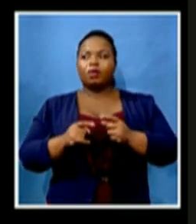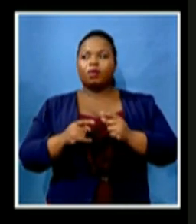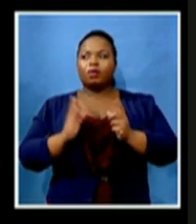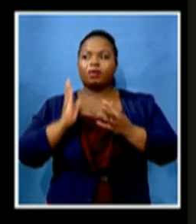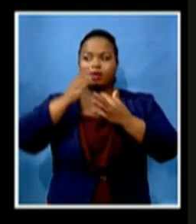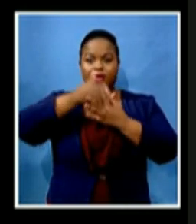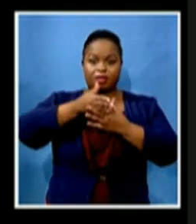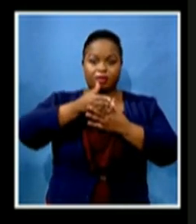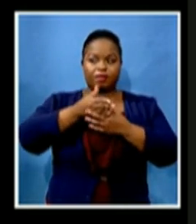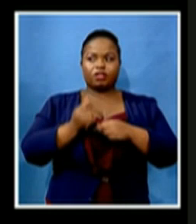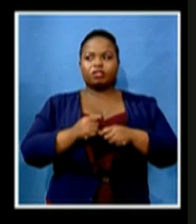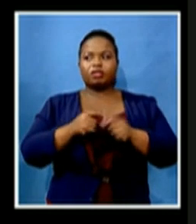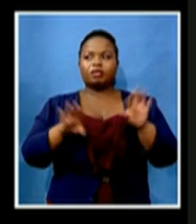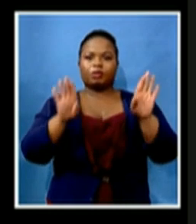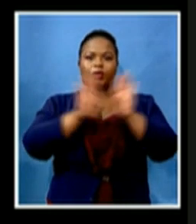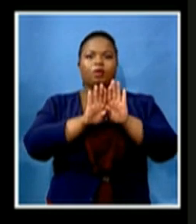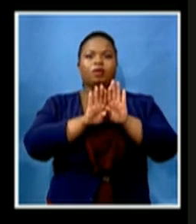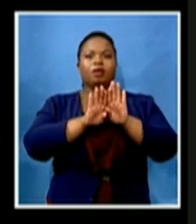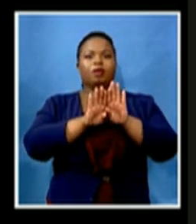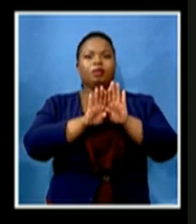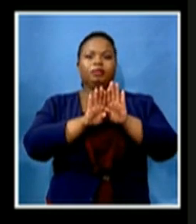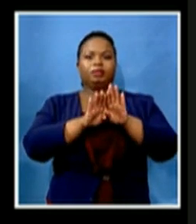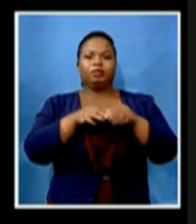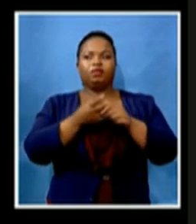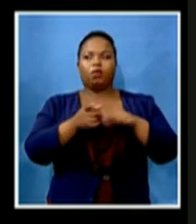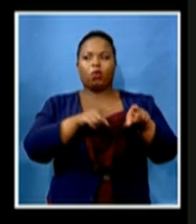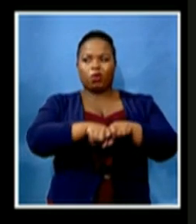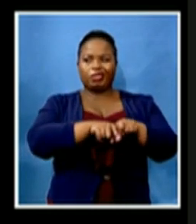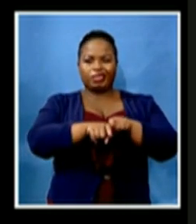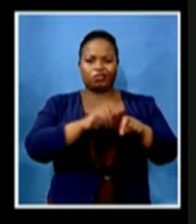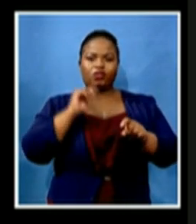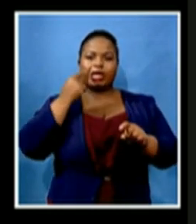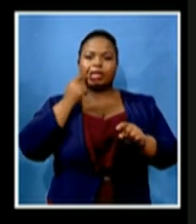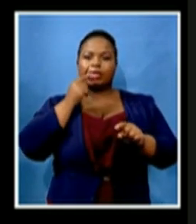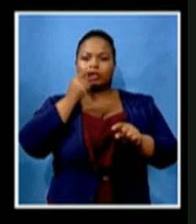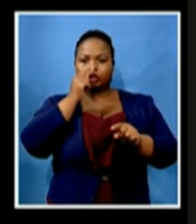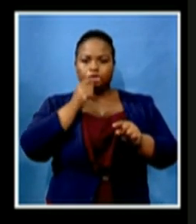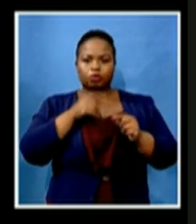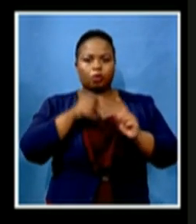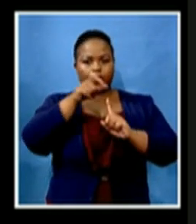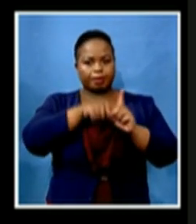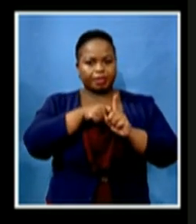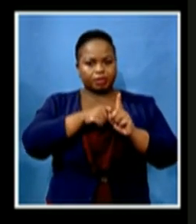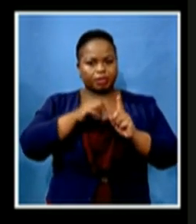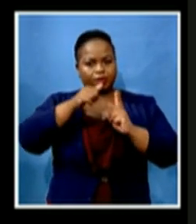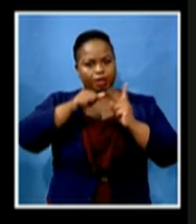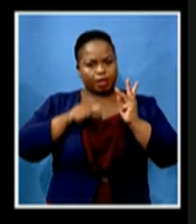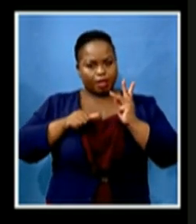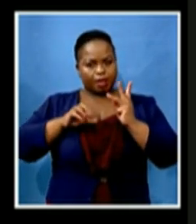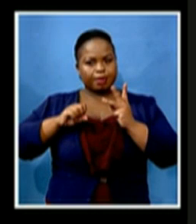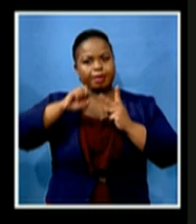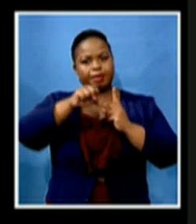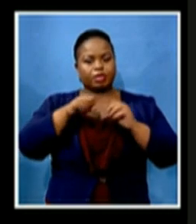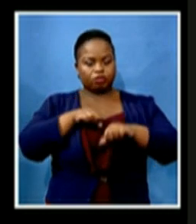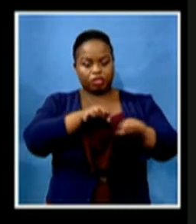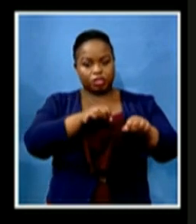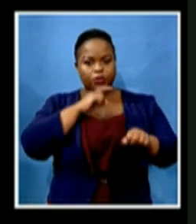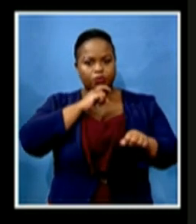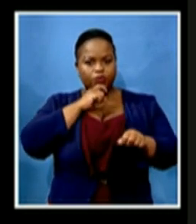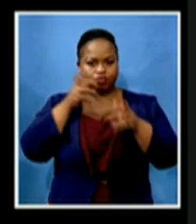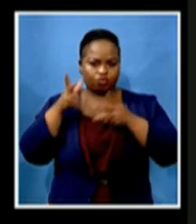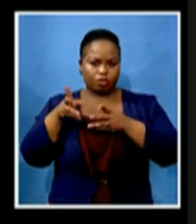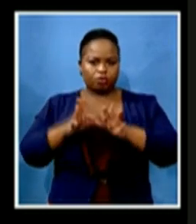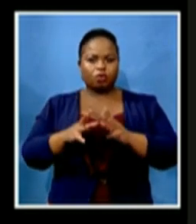and testing and tracing as the core strategy. So within the model, the purpose was to evaluate